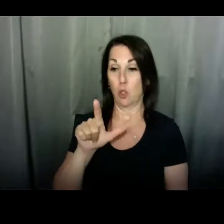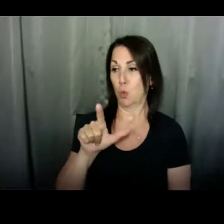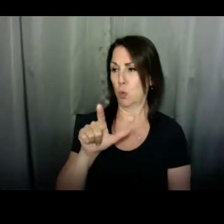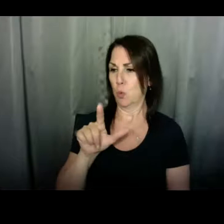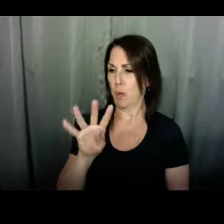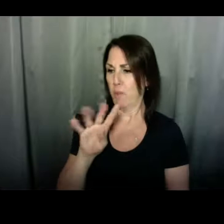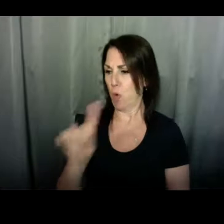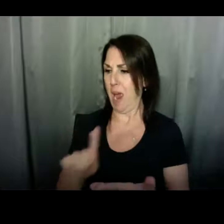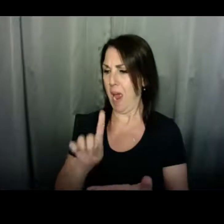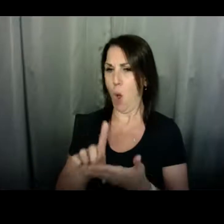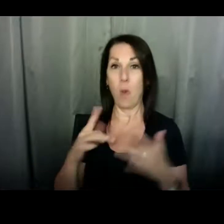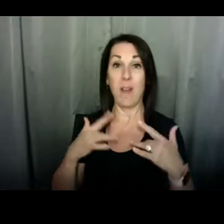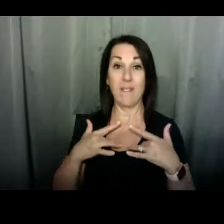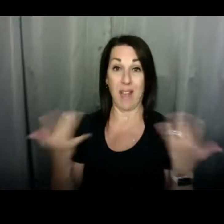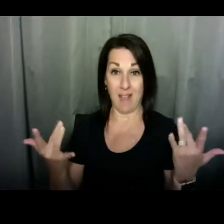24-hour event,